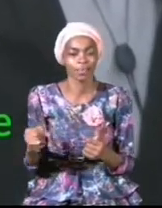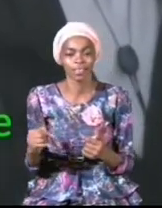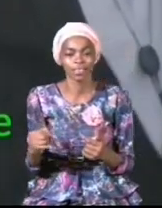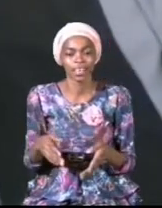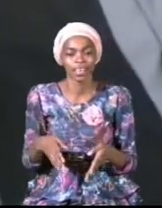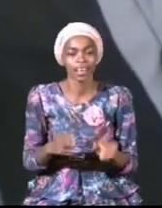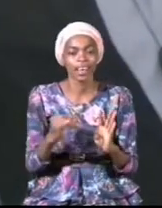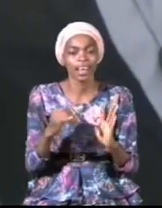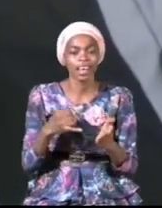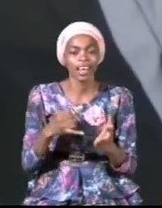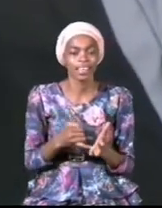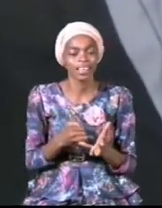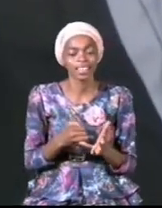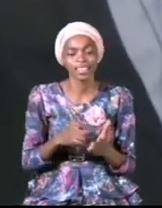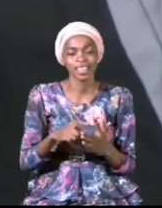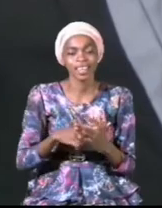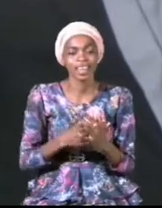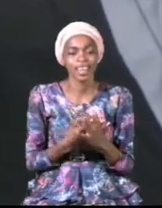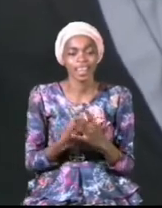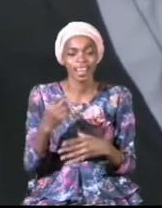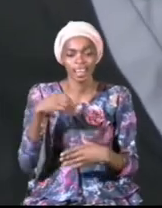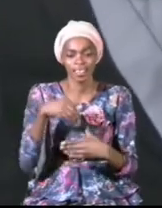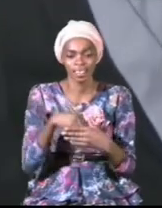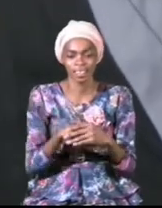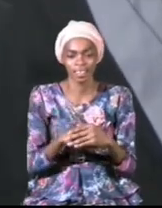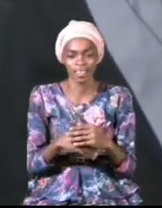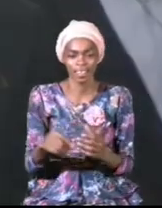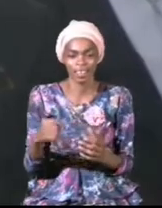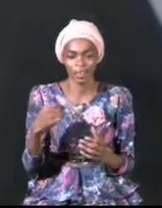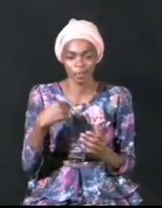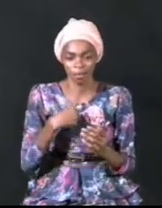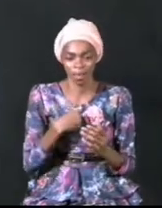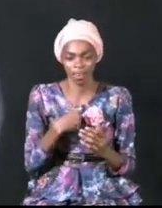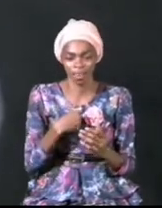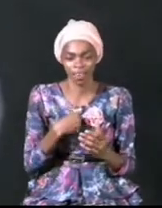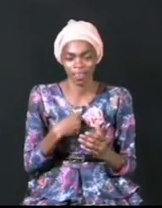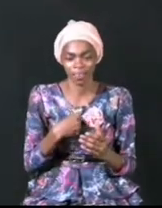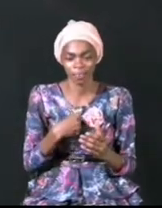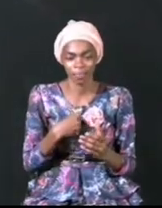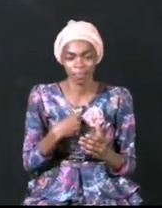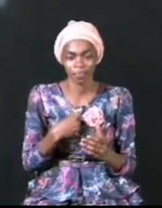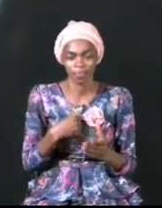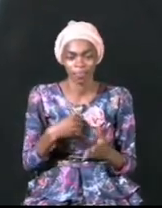Let it start in me.